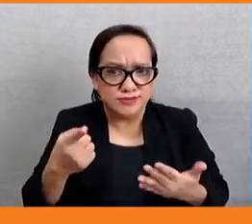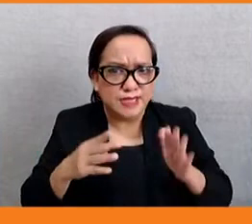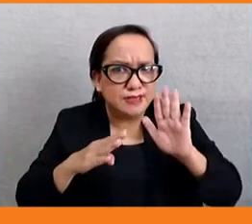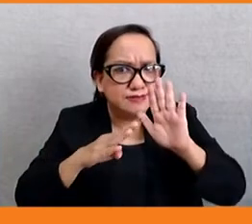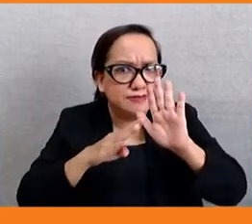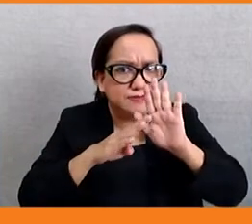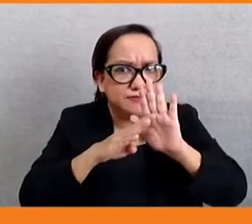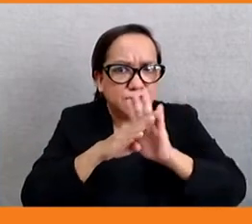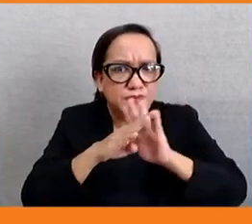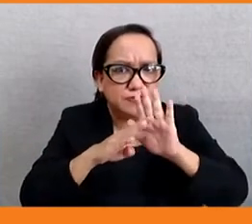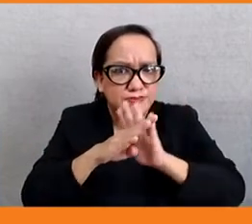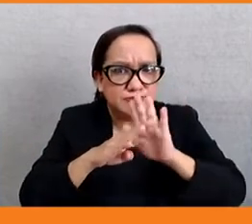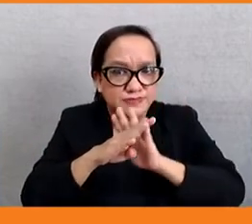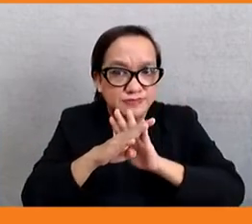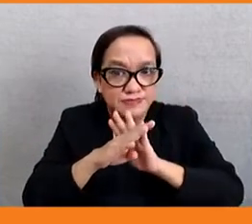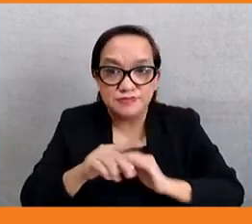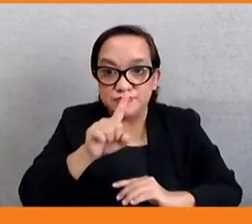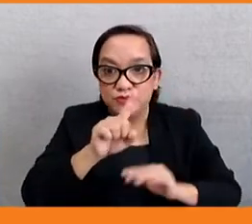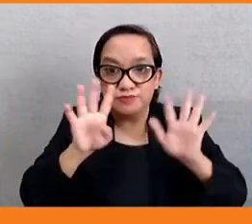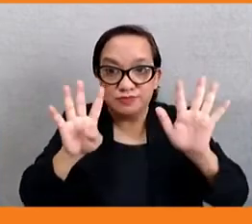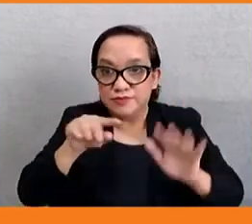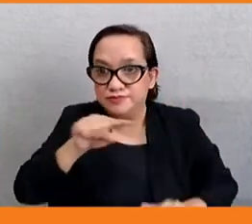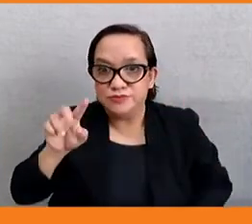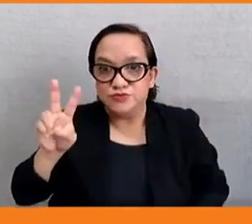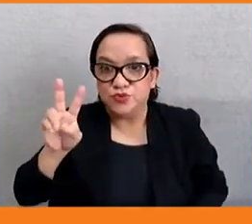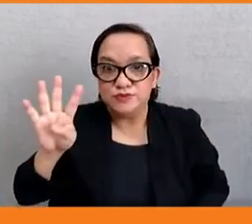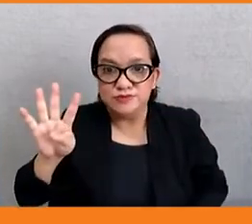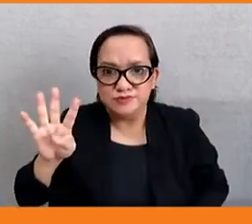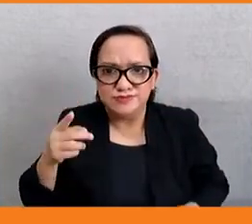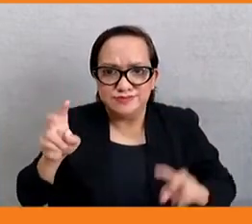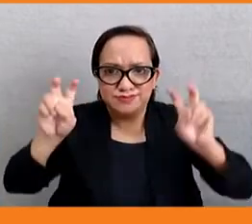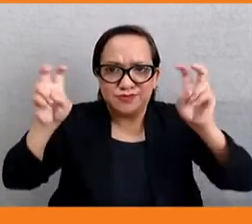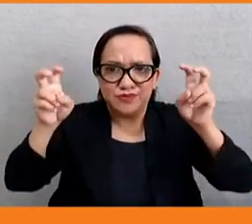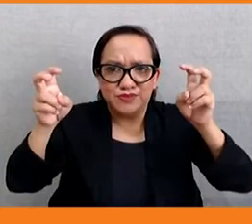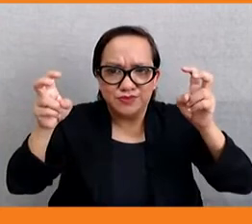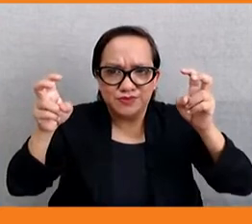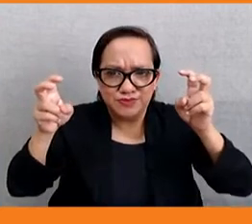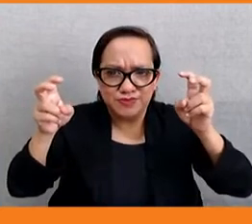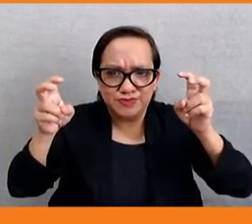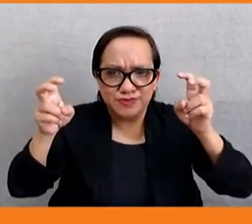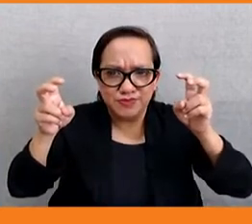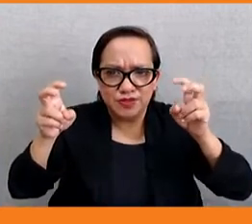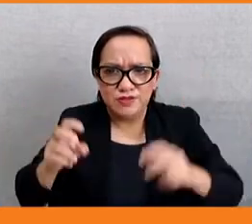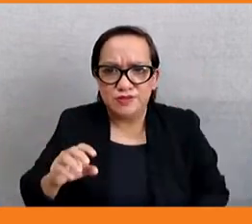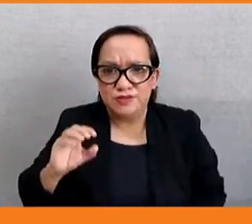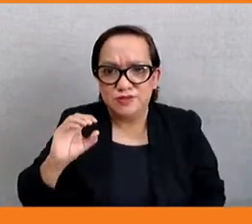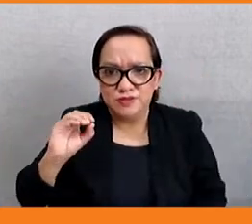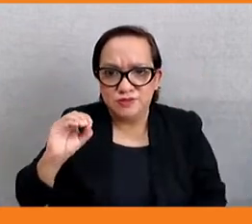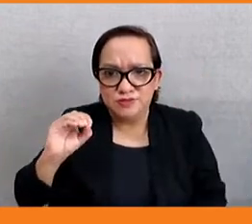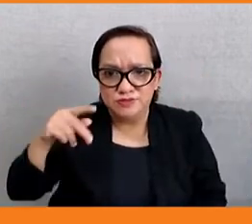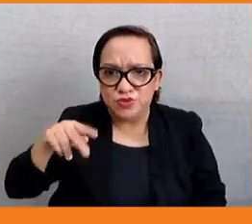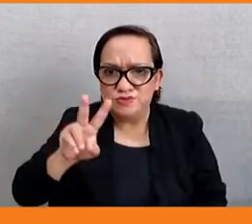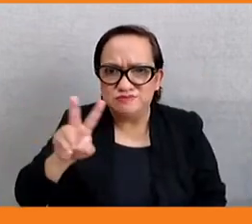This is abbreviated as OP2. While the principles captured in ADB's policy on gender